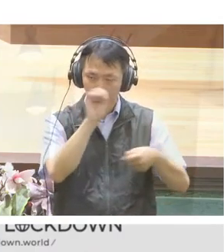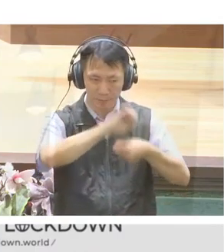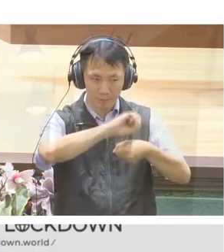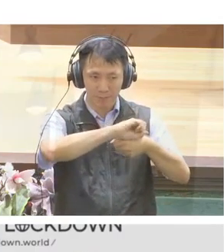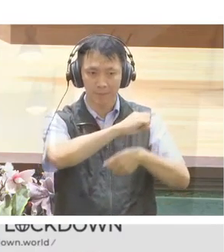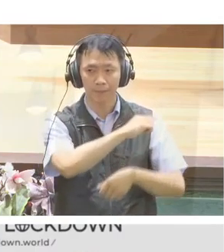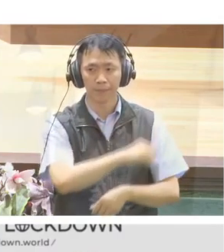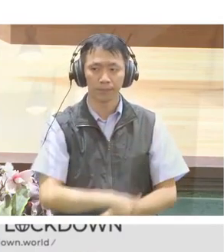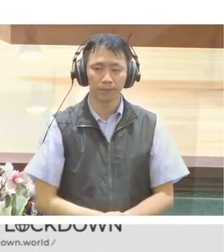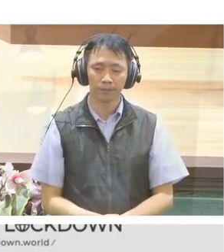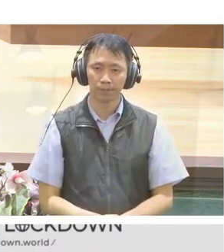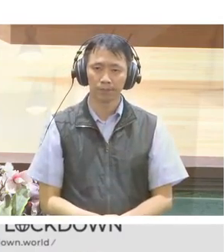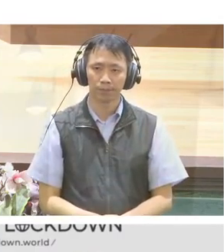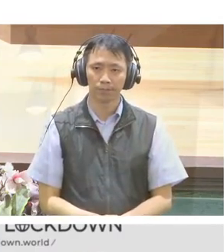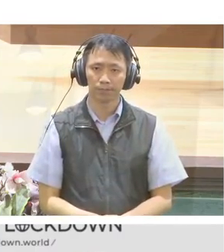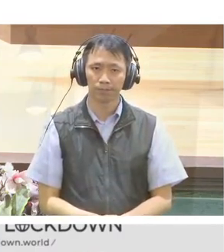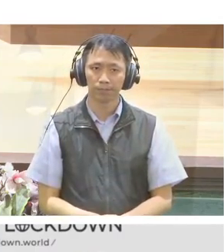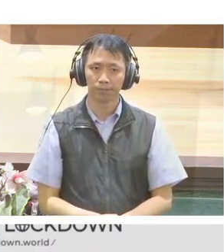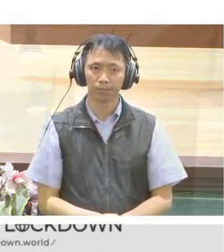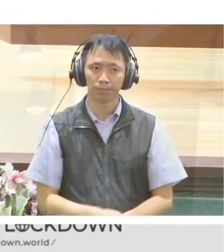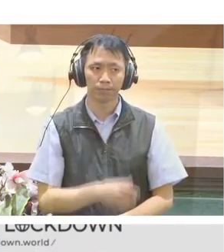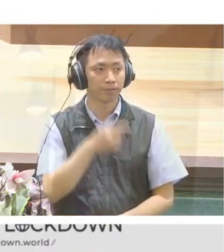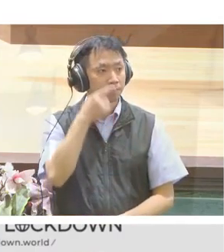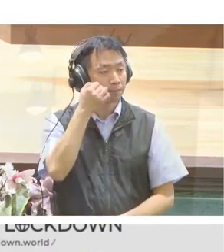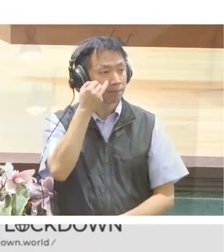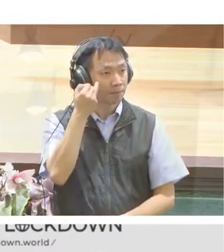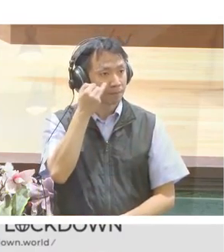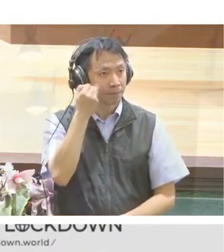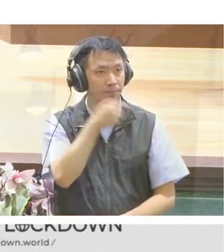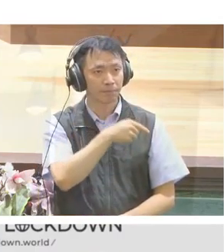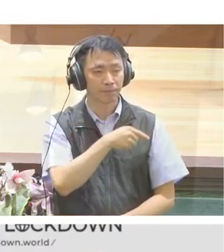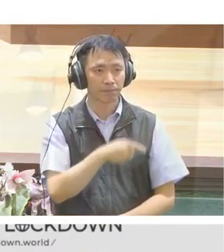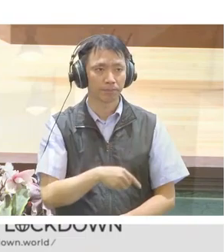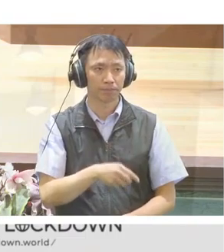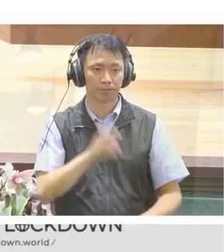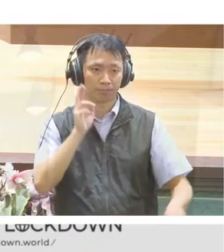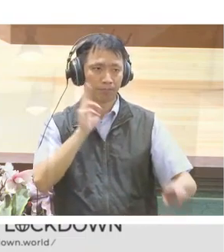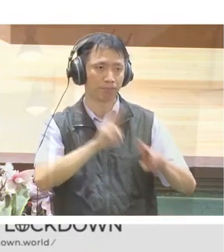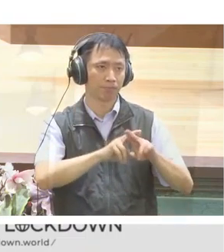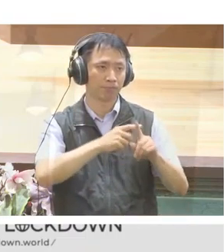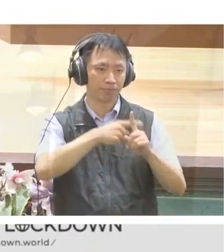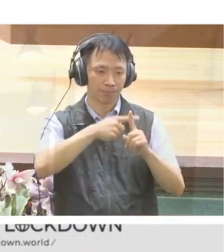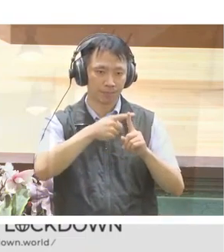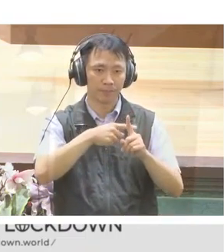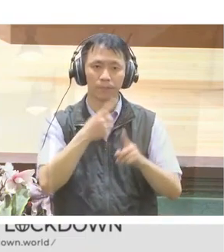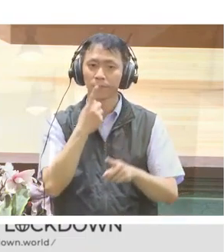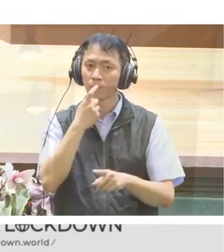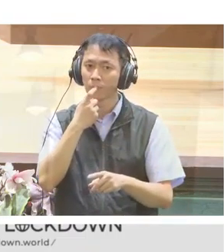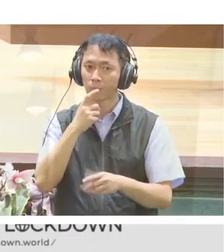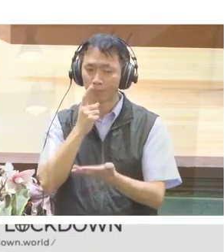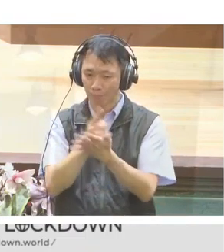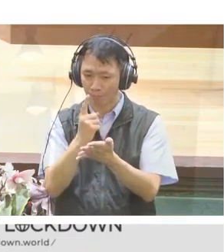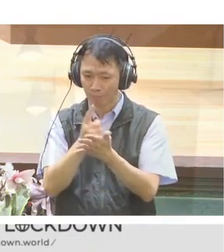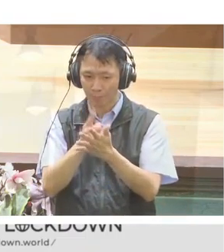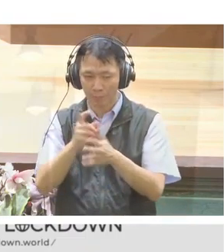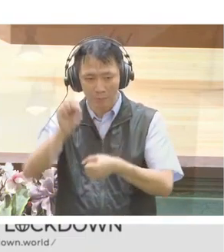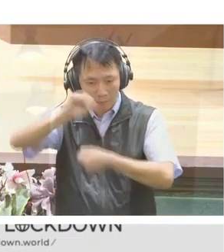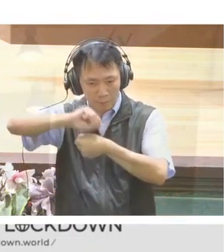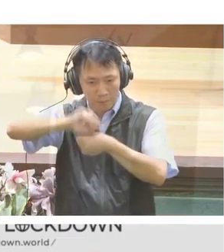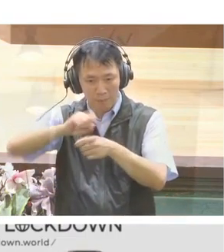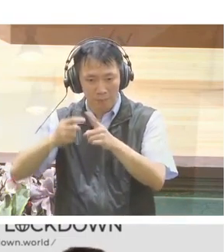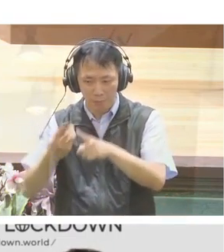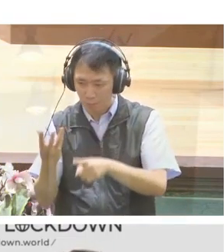that the purple is the Project Lockdown Index, and the green are the number of new cases each week. So what we can do is we can